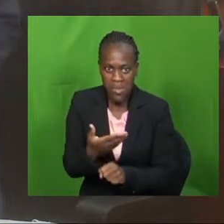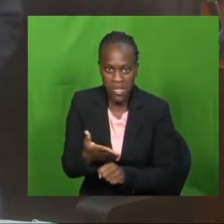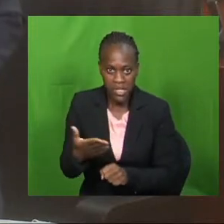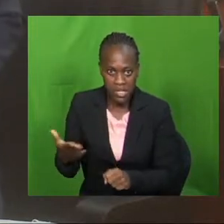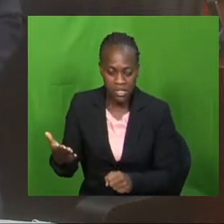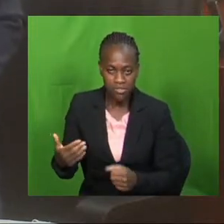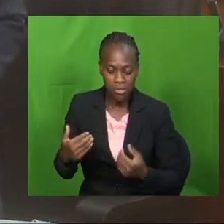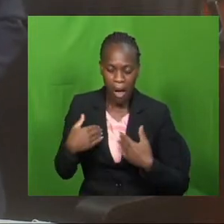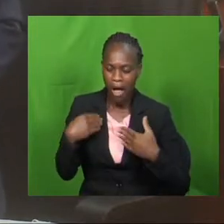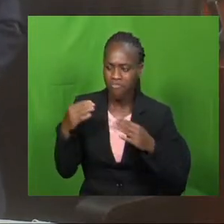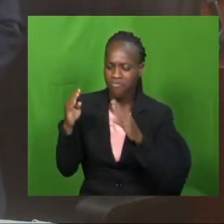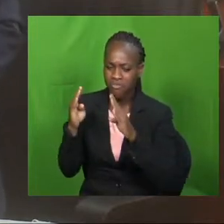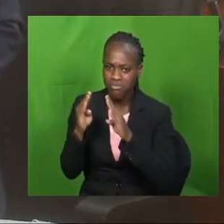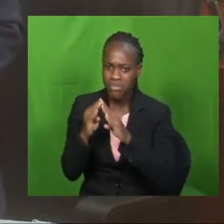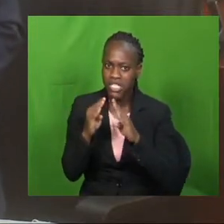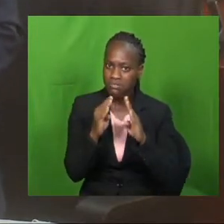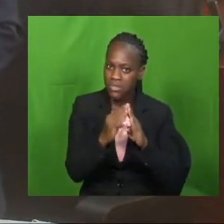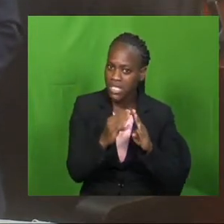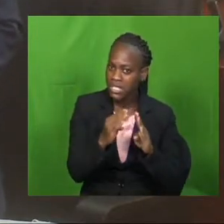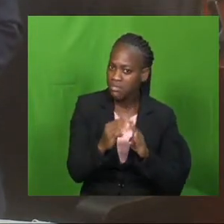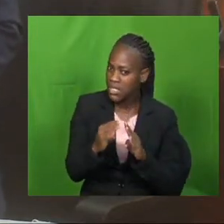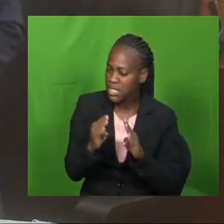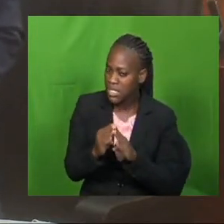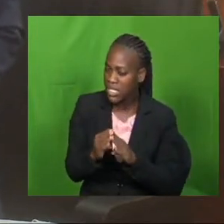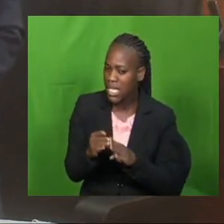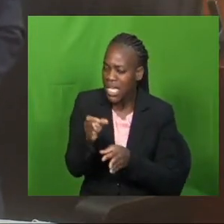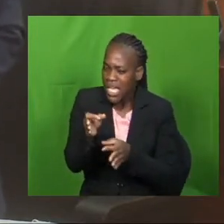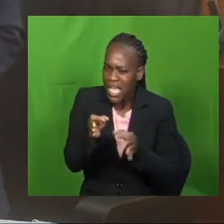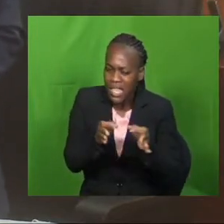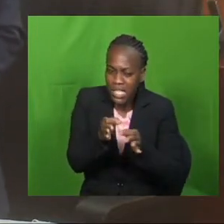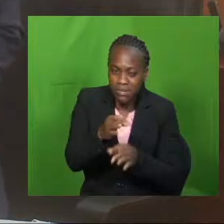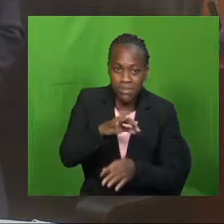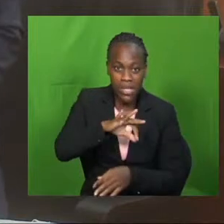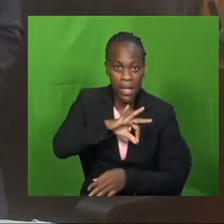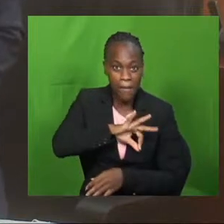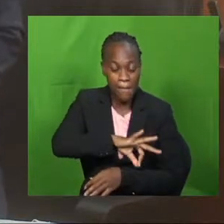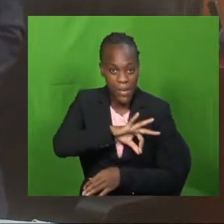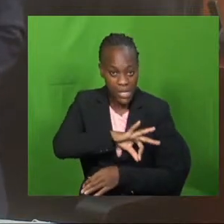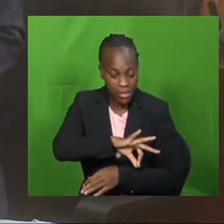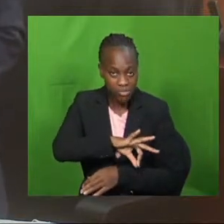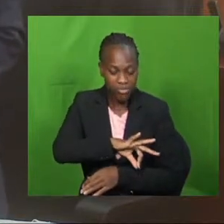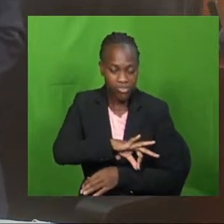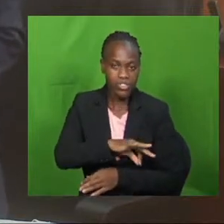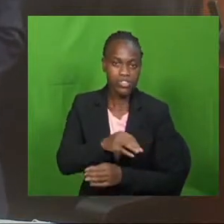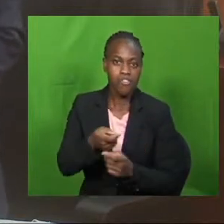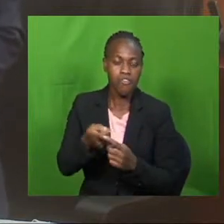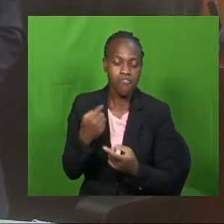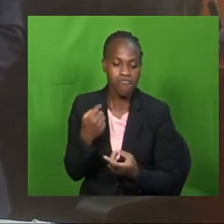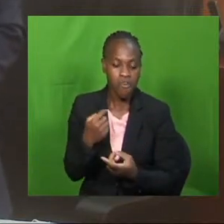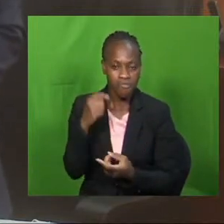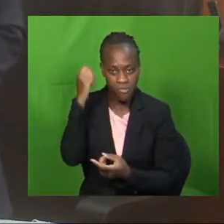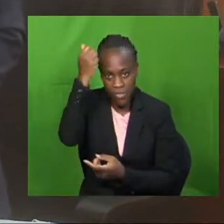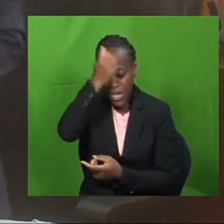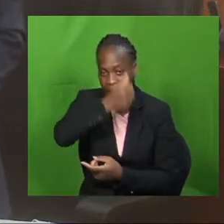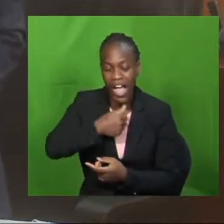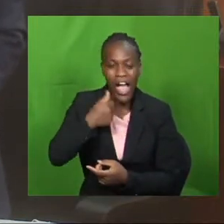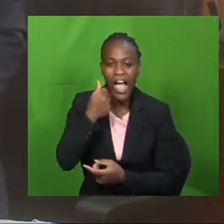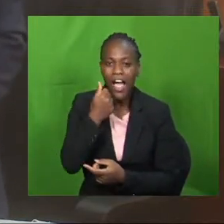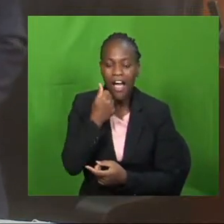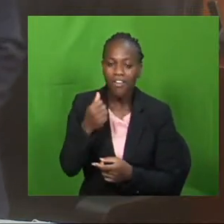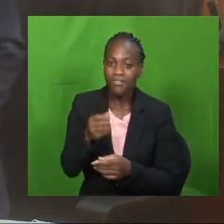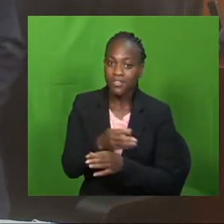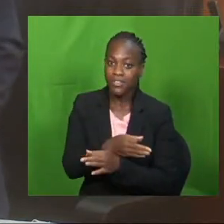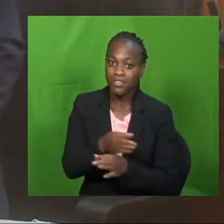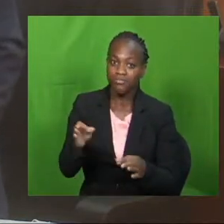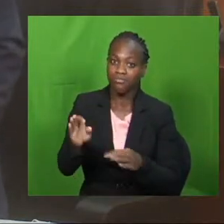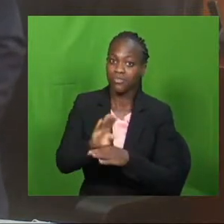hall meetings to explain the benefits and access to relevant capital to open avenues to local entrepreneurs.